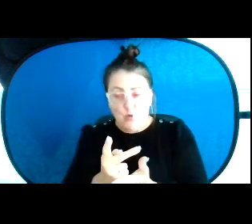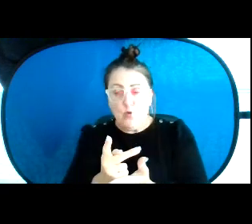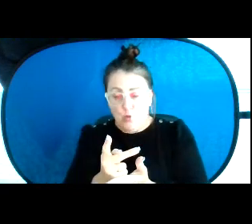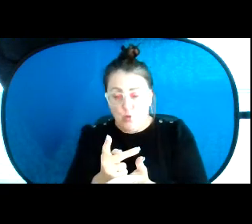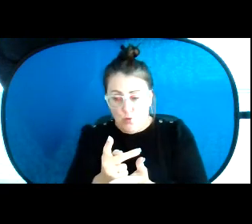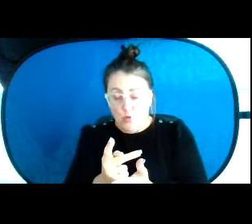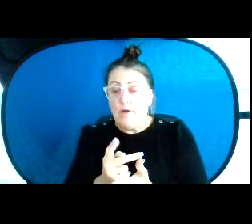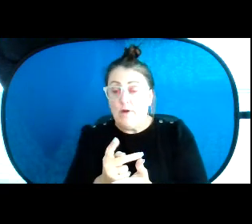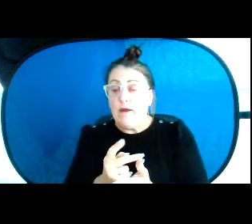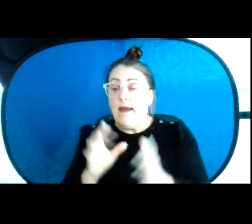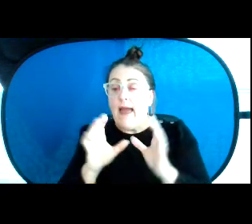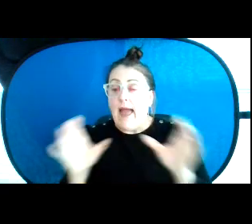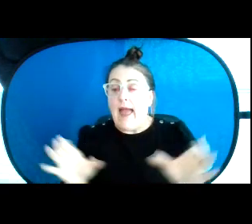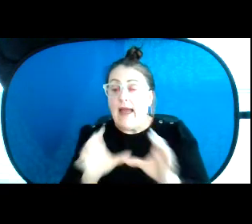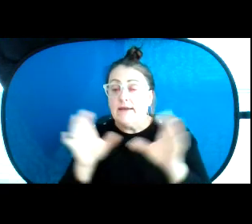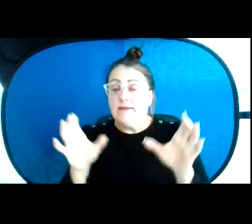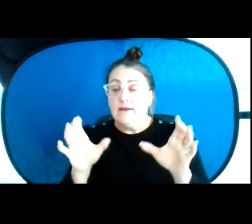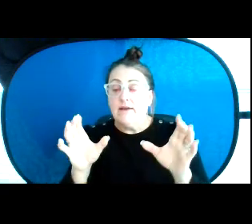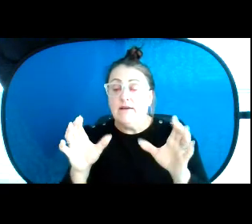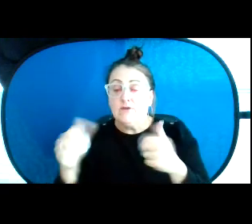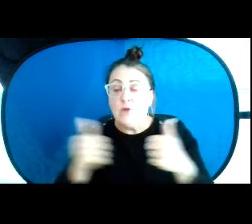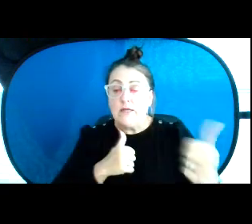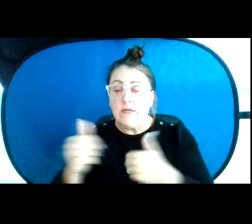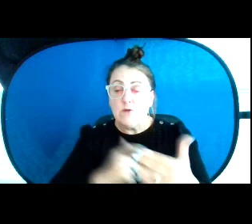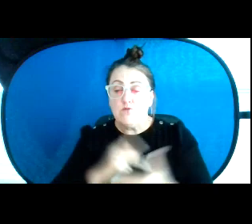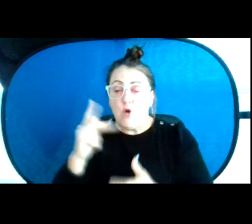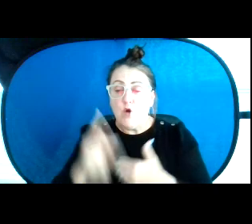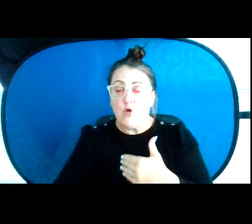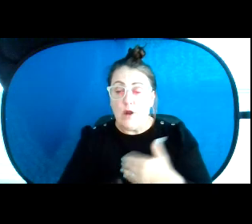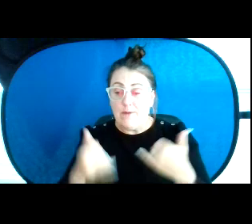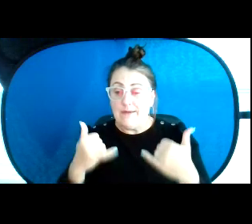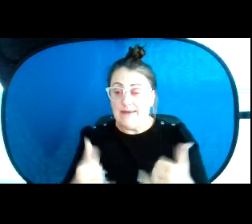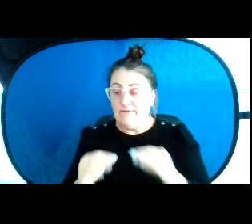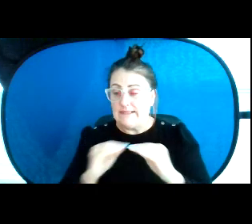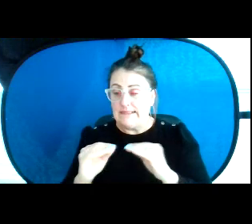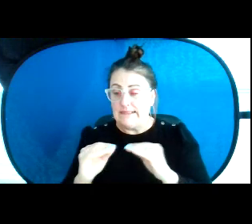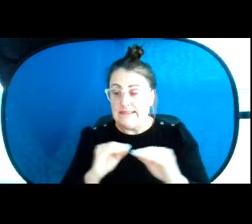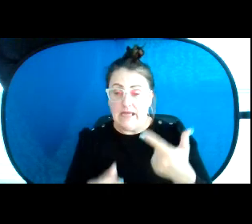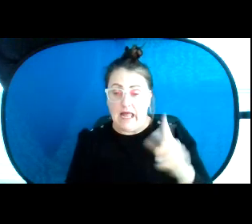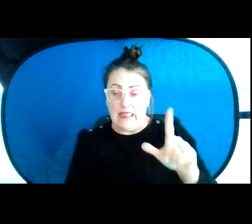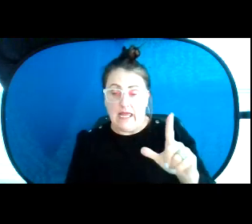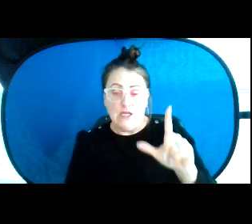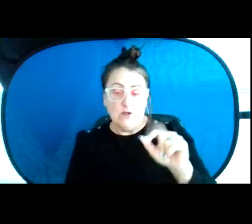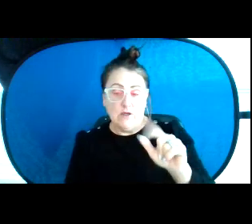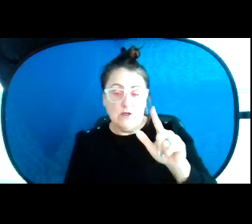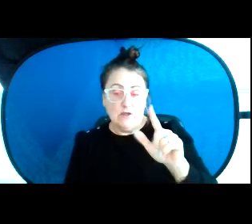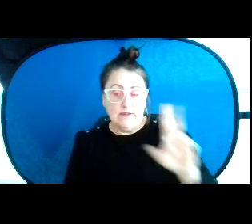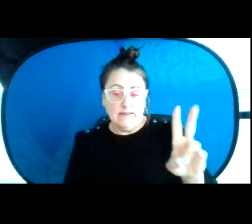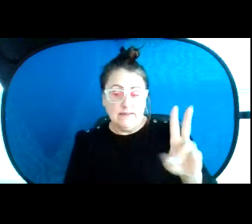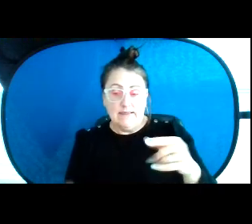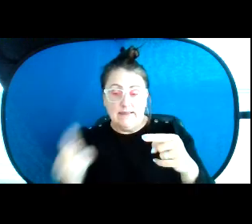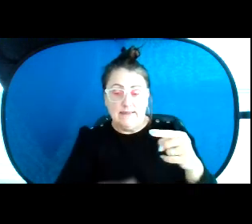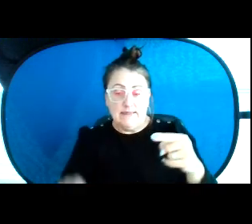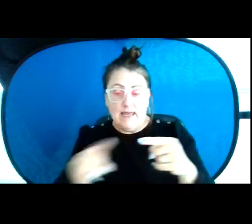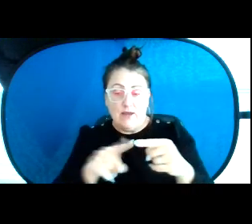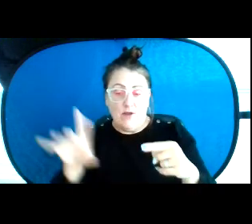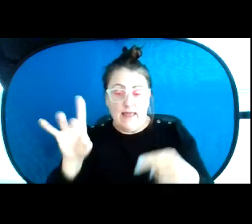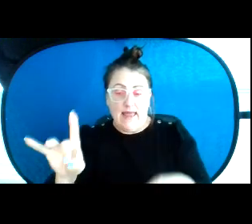Active Transportation Program has started updating guidelines for the 2027 ATP or Cycle 8 of the